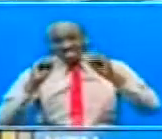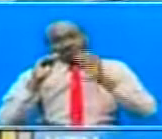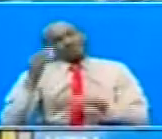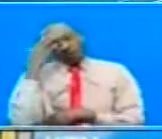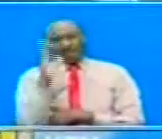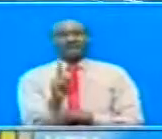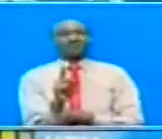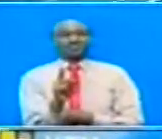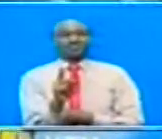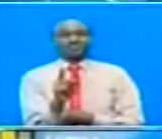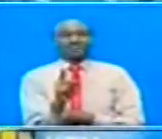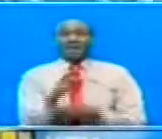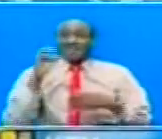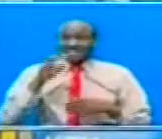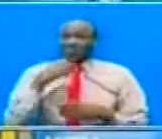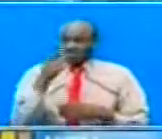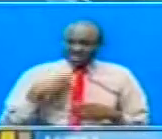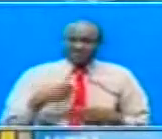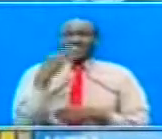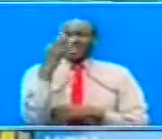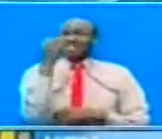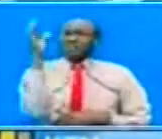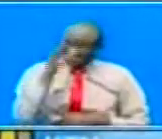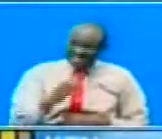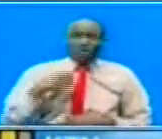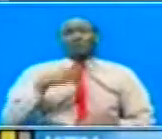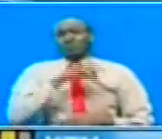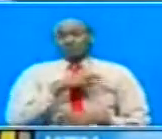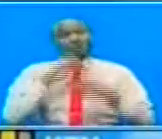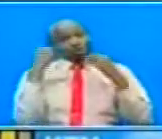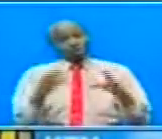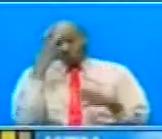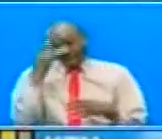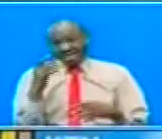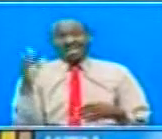Matatu owners claim they lose up to 30% of their actual profits due to